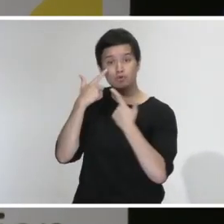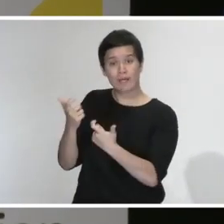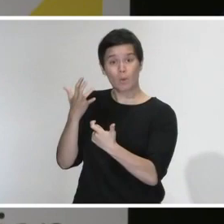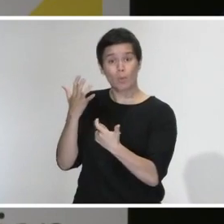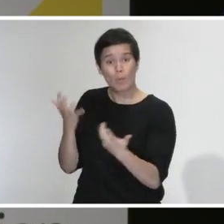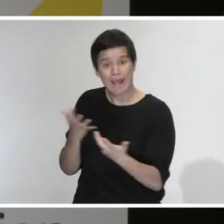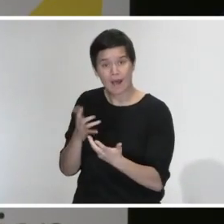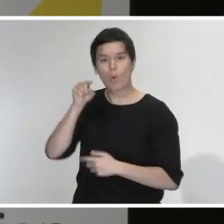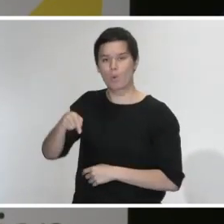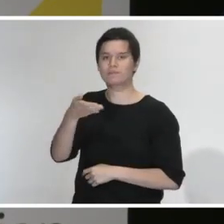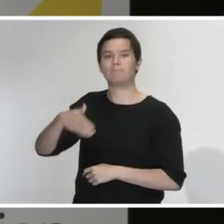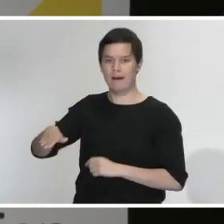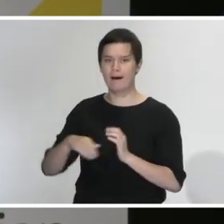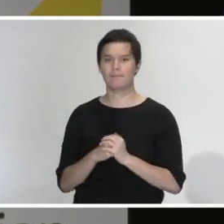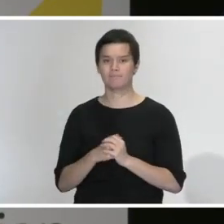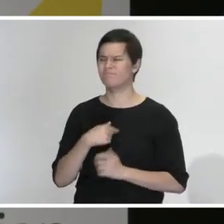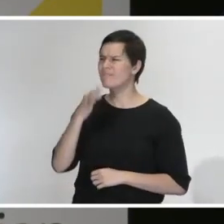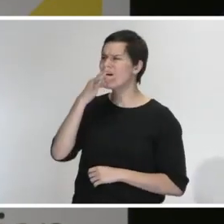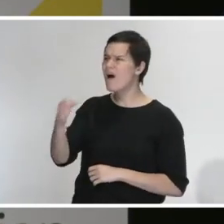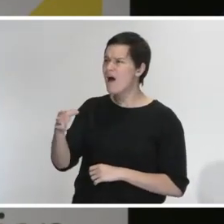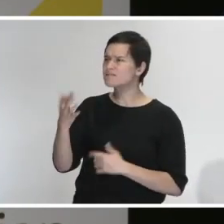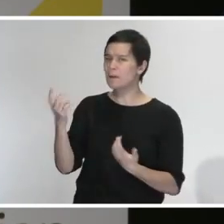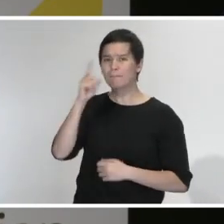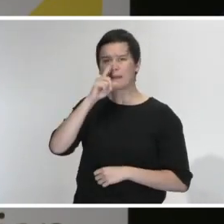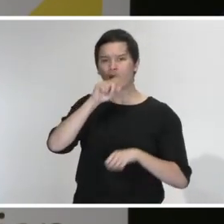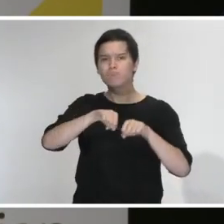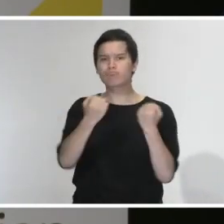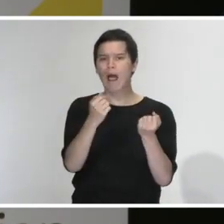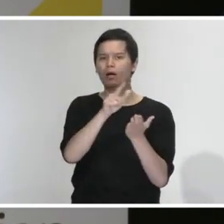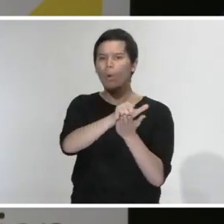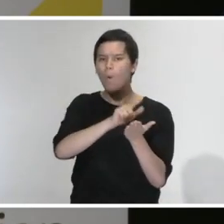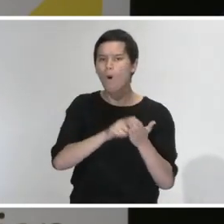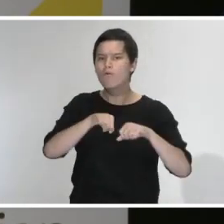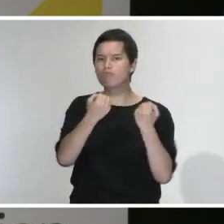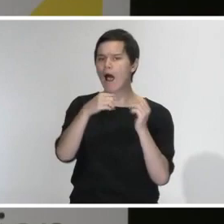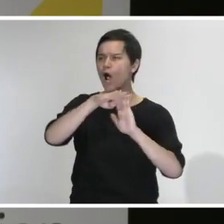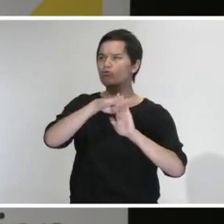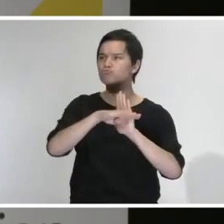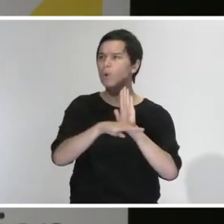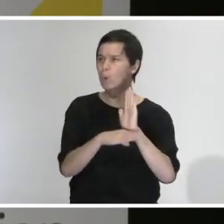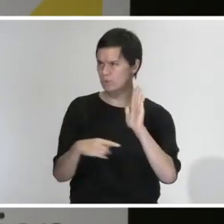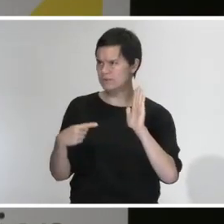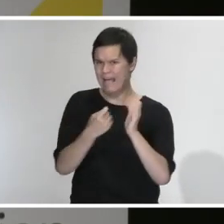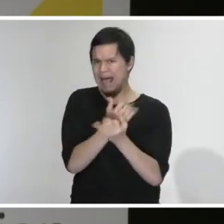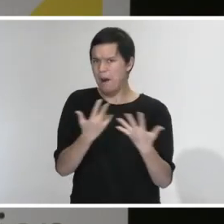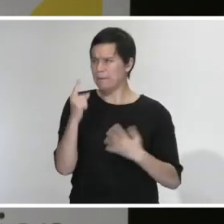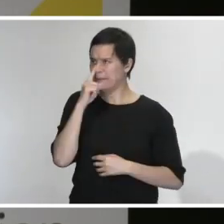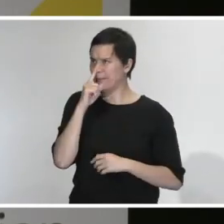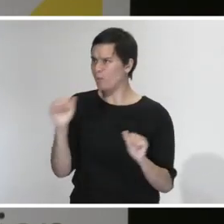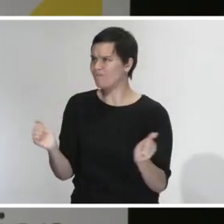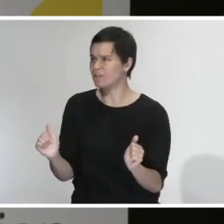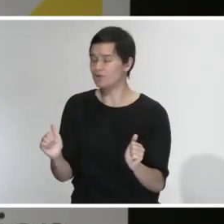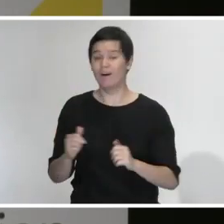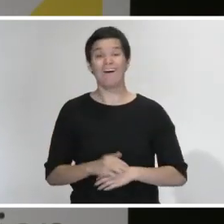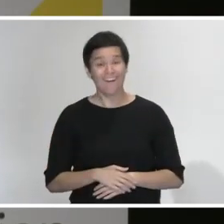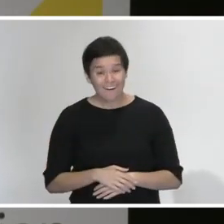Can you give us an update about how many arrests there have been of people flouting the law so far? And every time usually I have that number straight in front of me, but I haven't brought it down with me